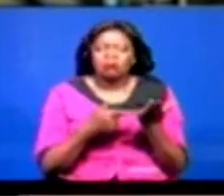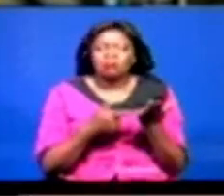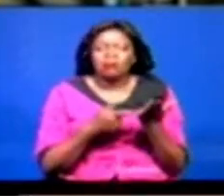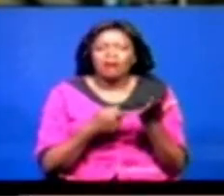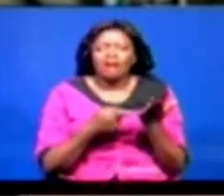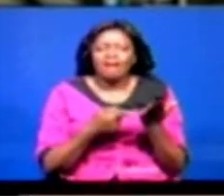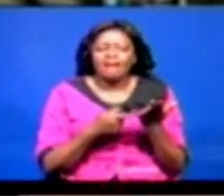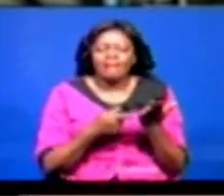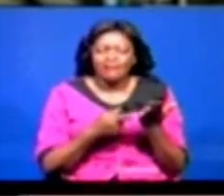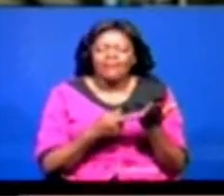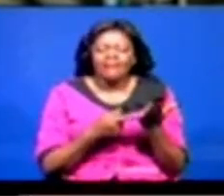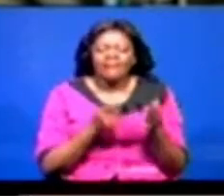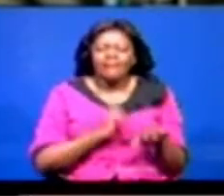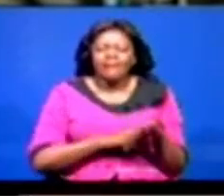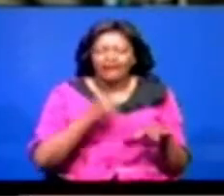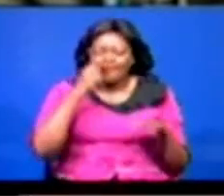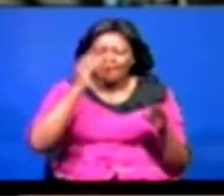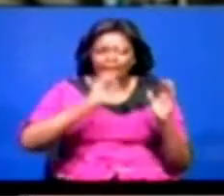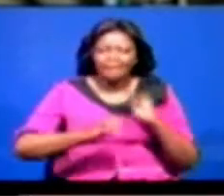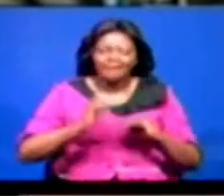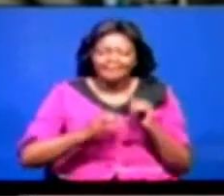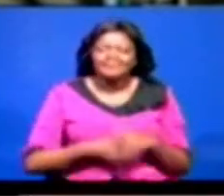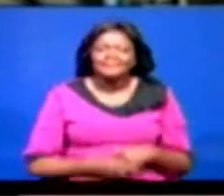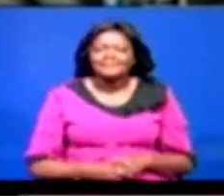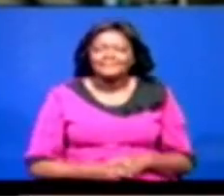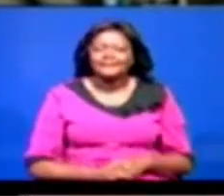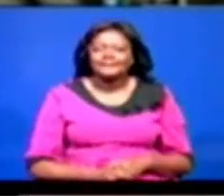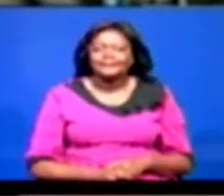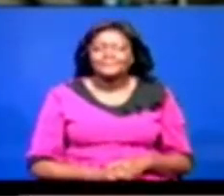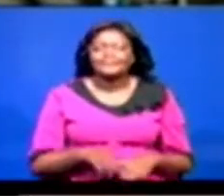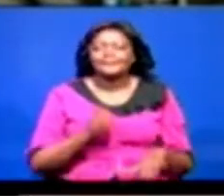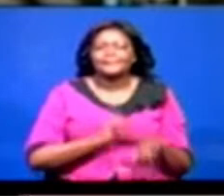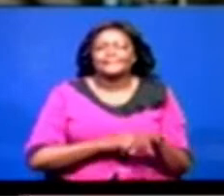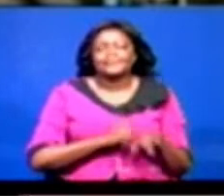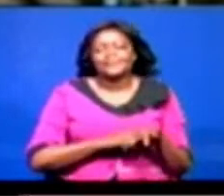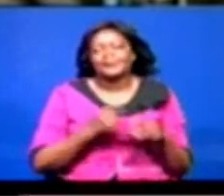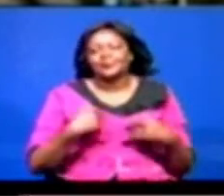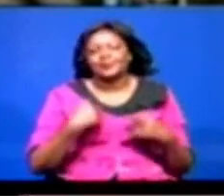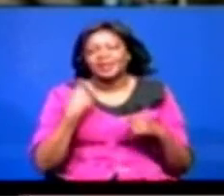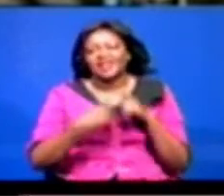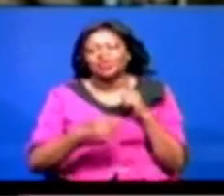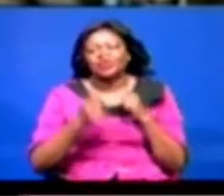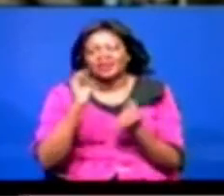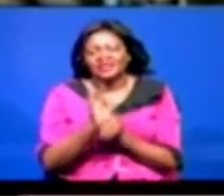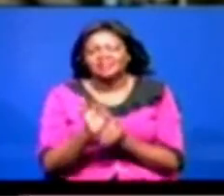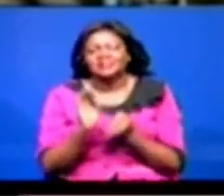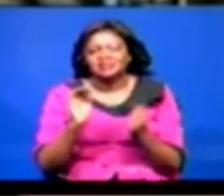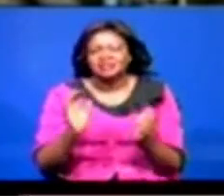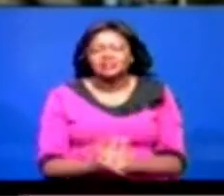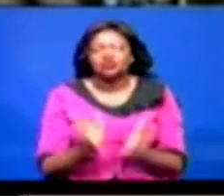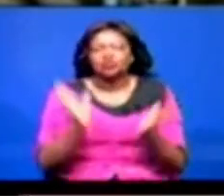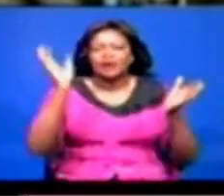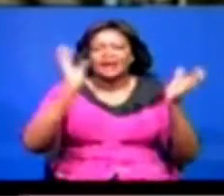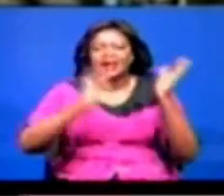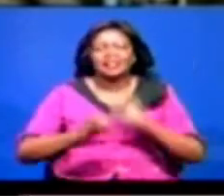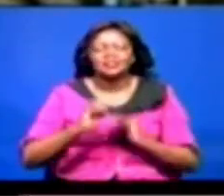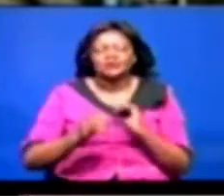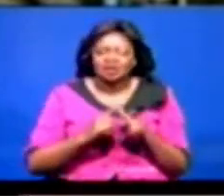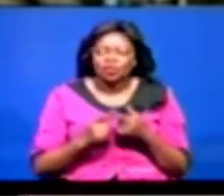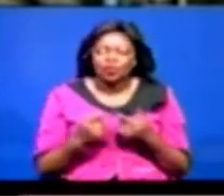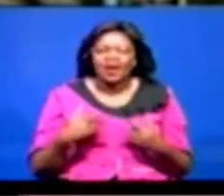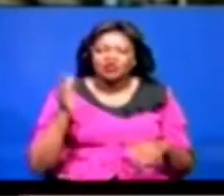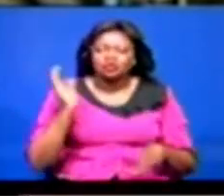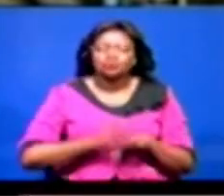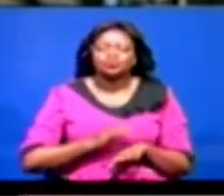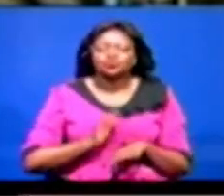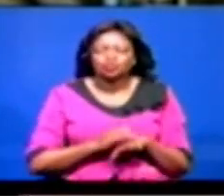our elections. When we got to the 2013 general elections, there was a good attempt